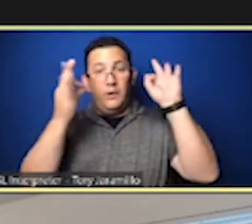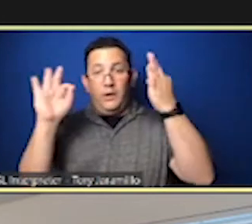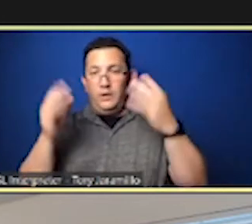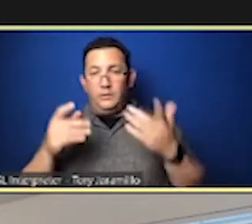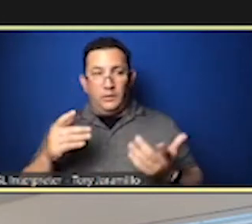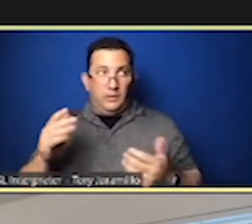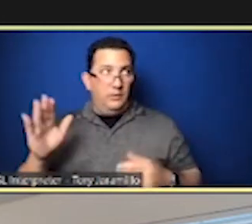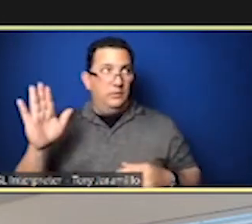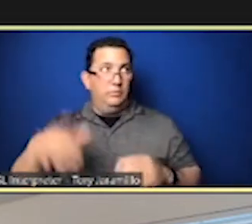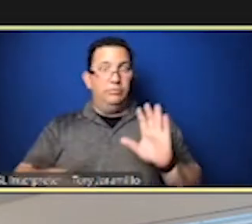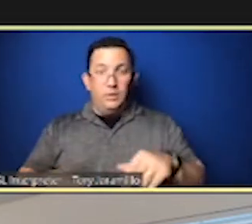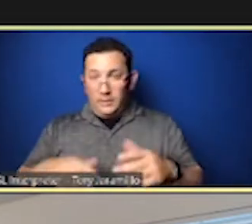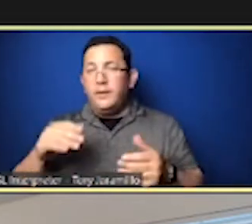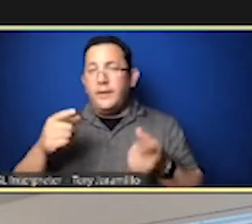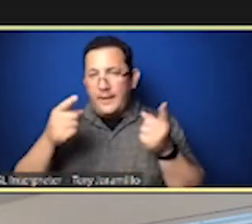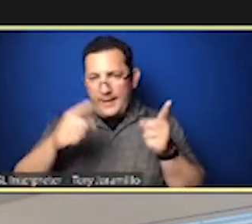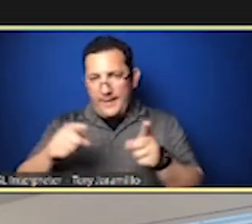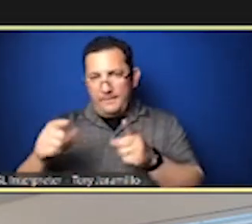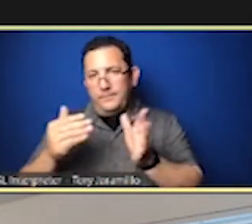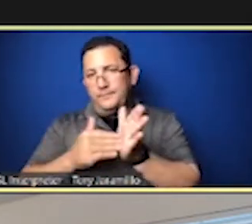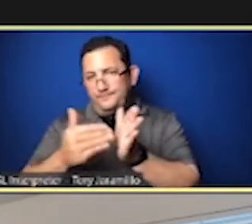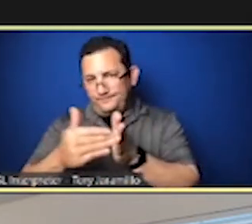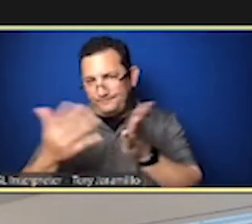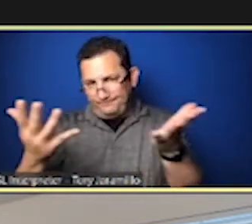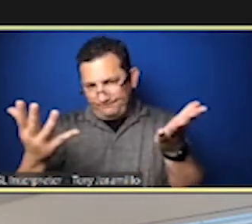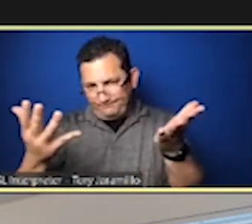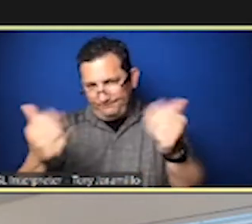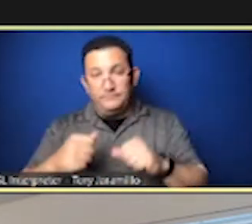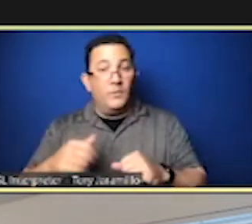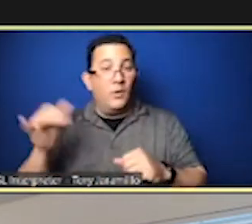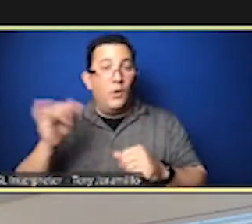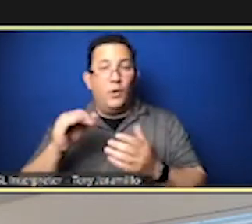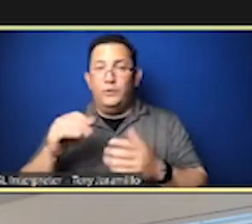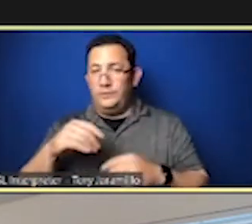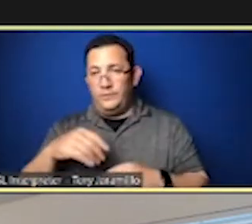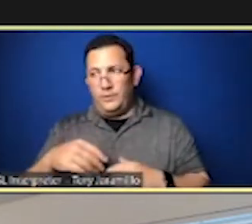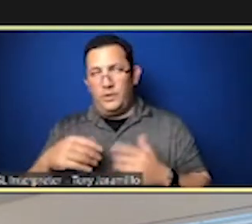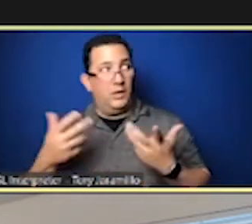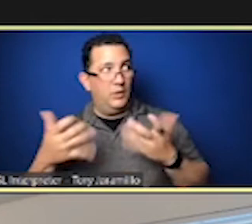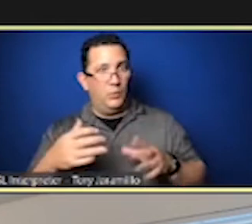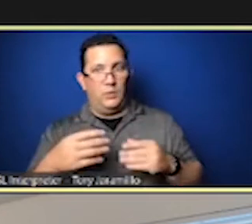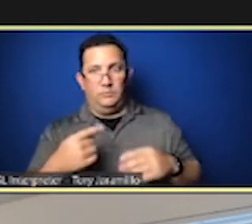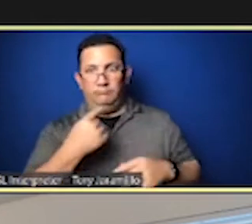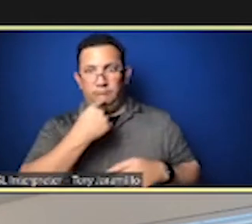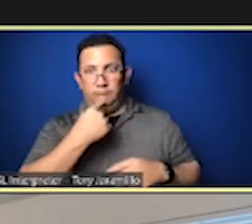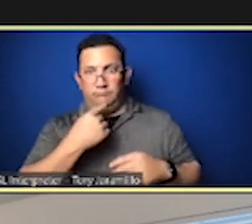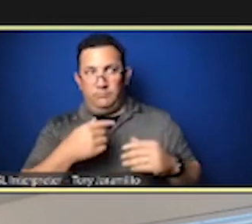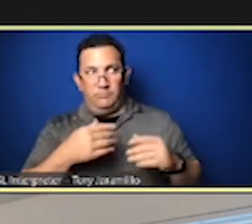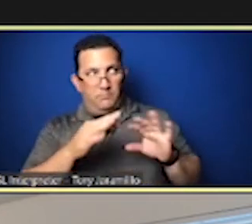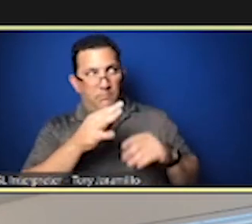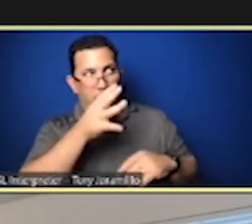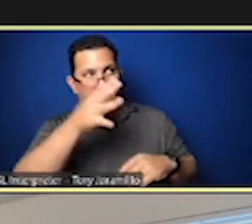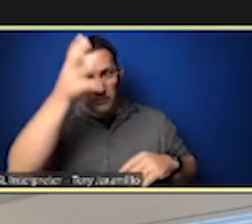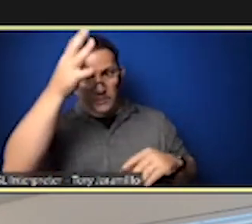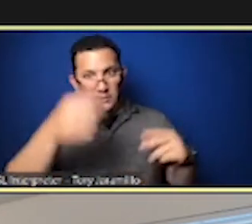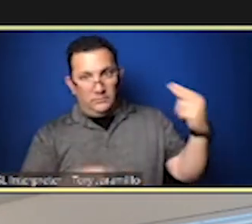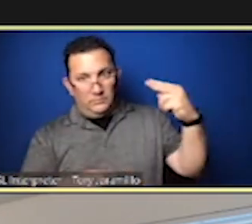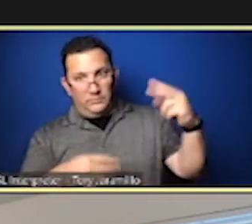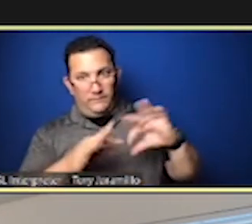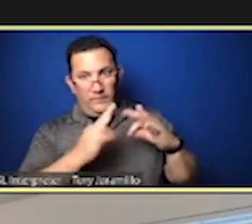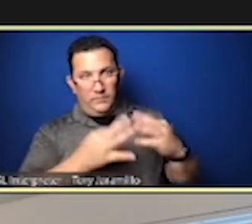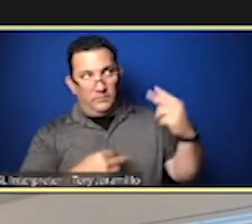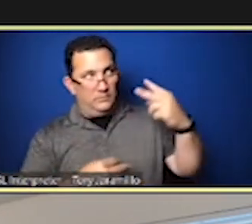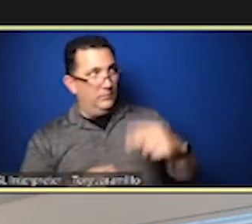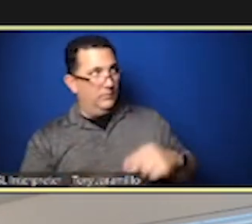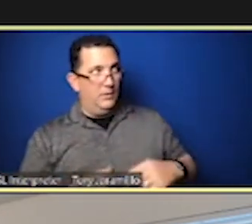That happens a lot. Kids also don't ever want to disappoint their families. So sometimes they will hit the